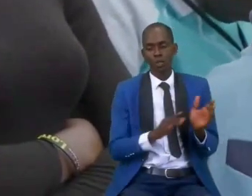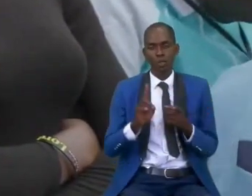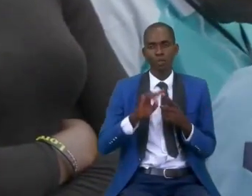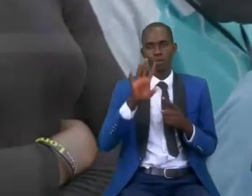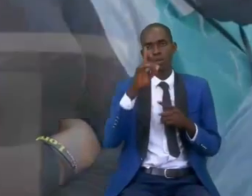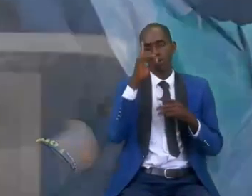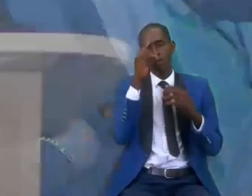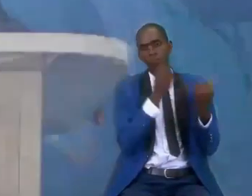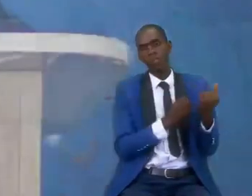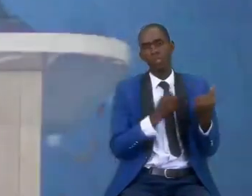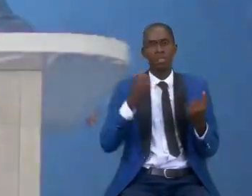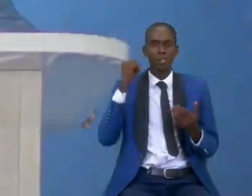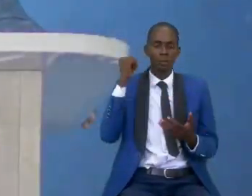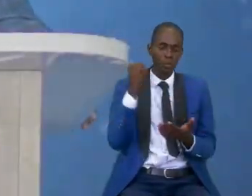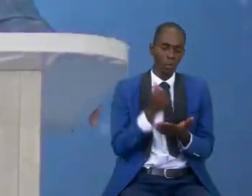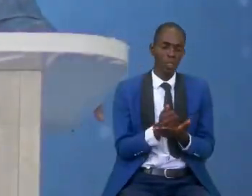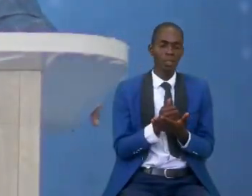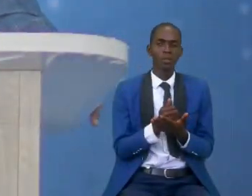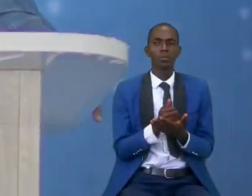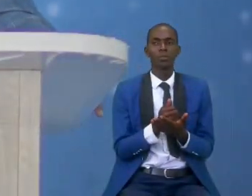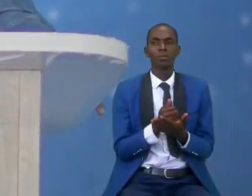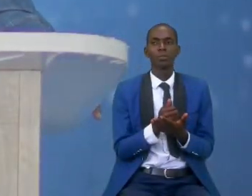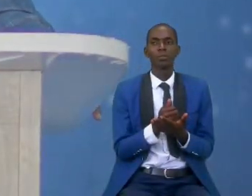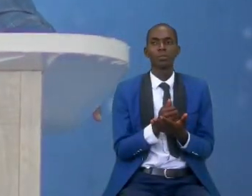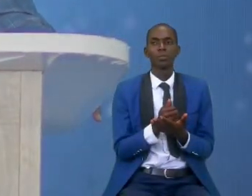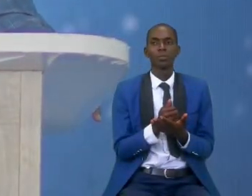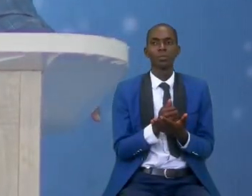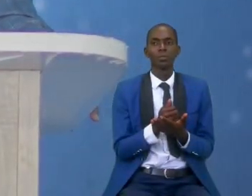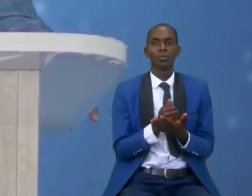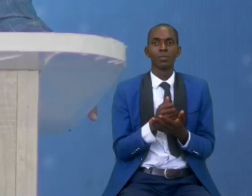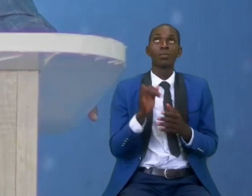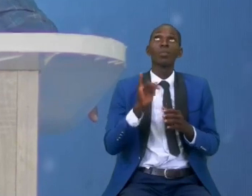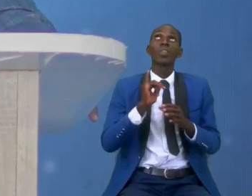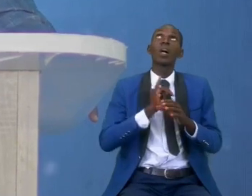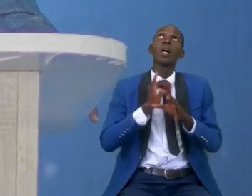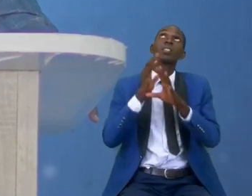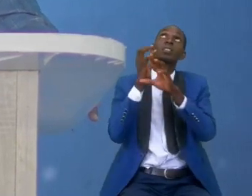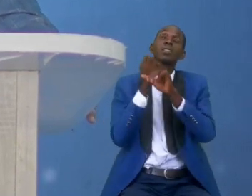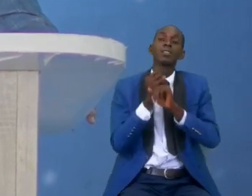I receive. I believe.